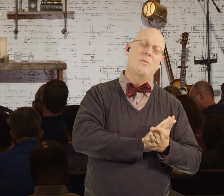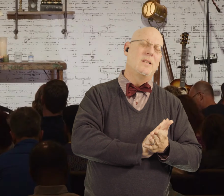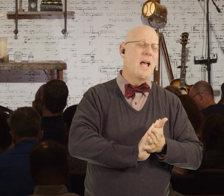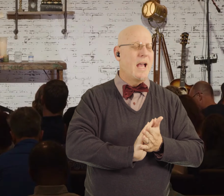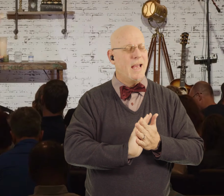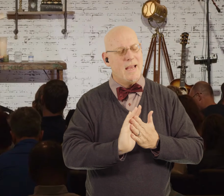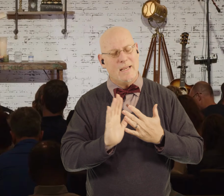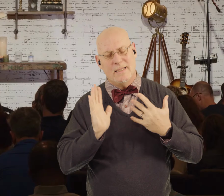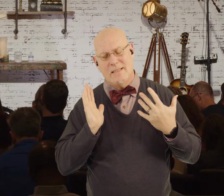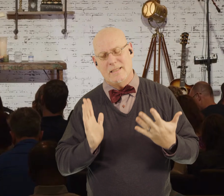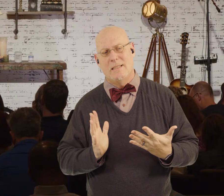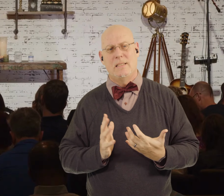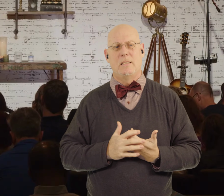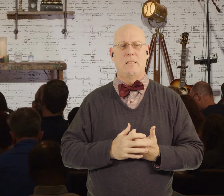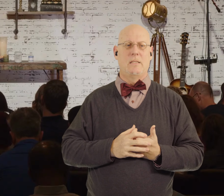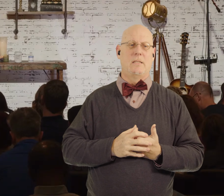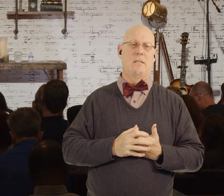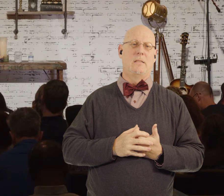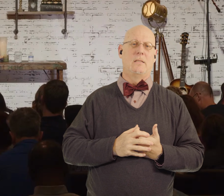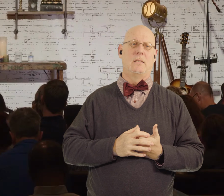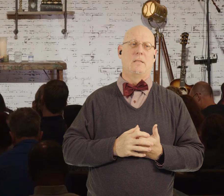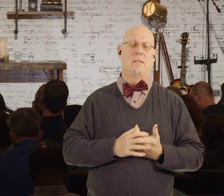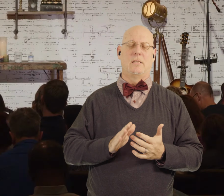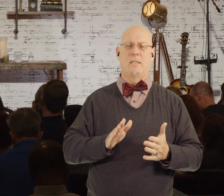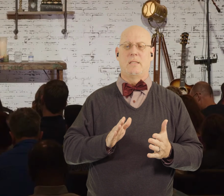It's not just, I get it, but he's so nice.